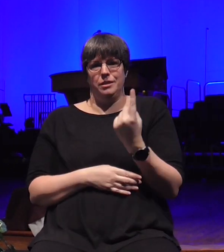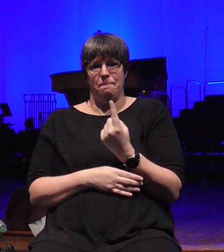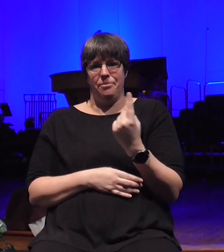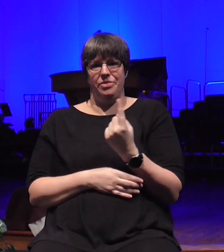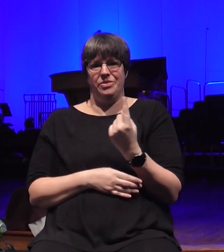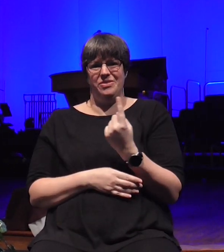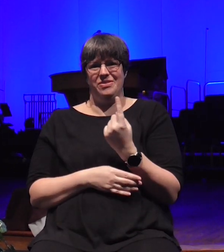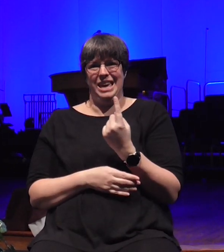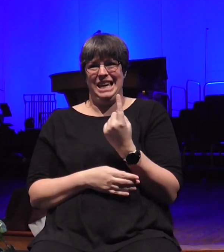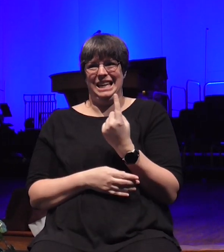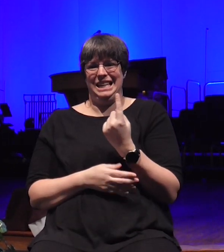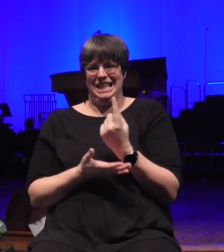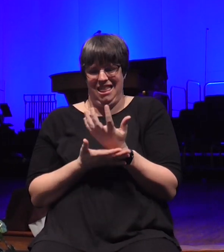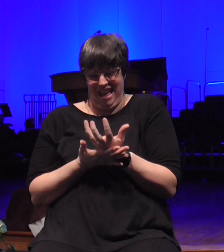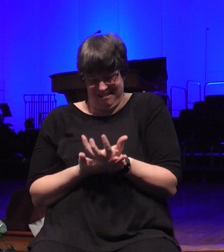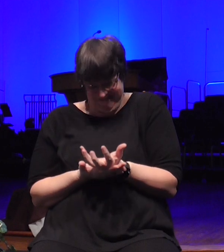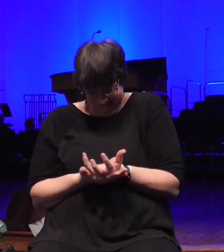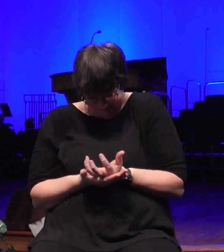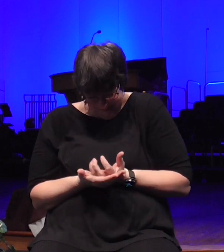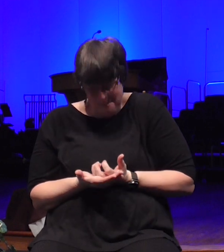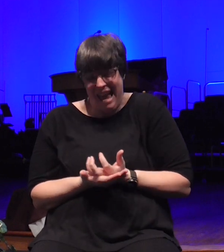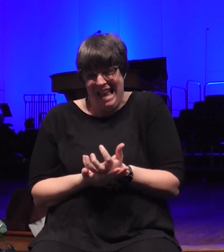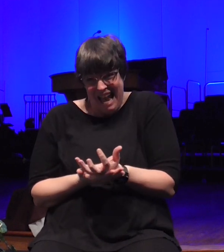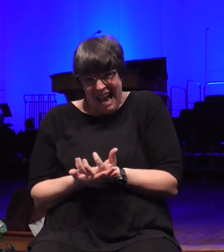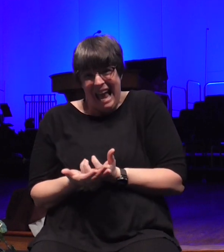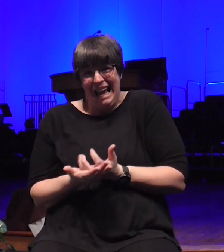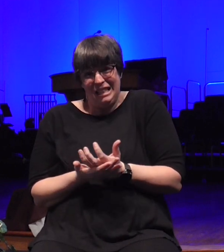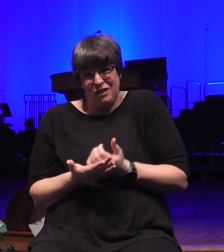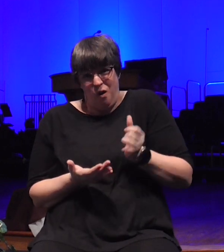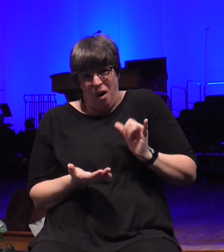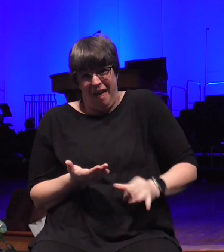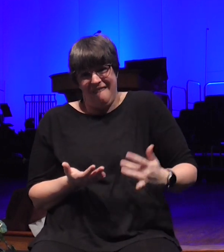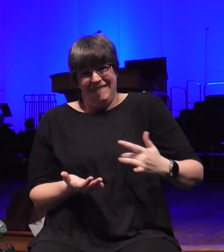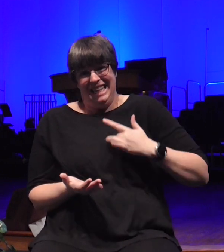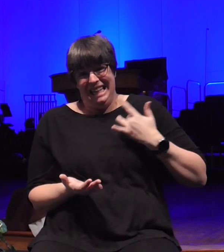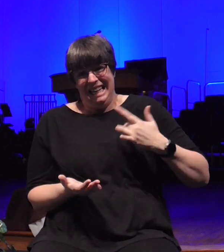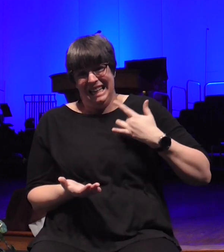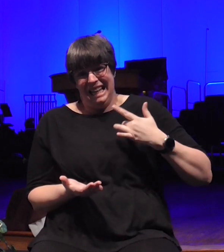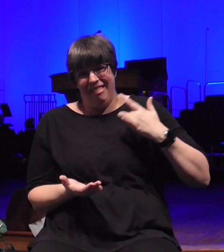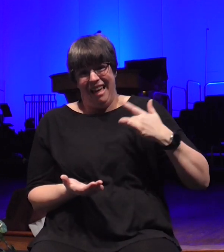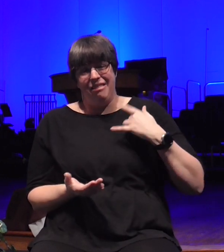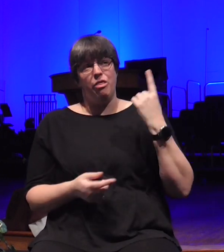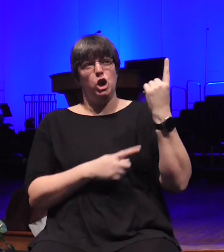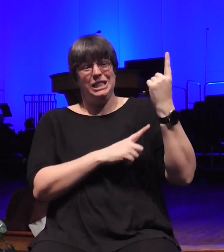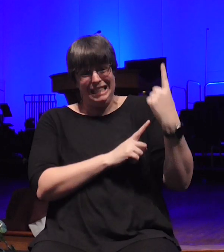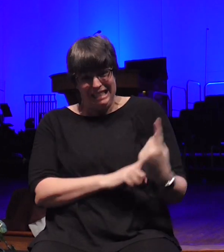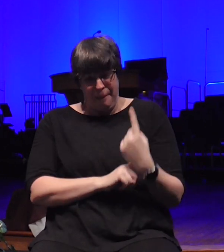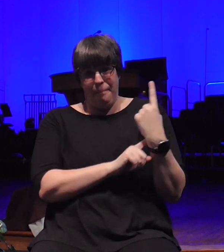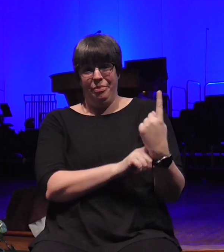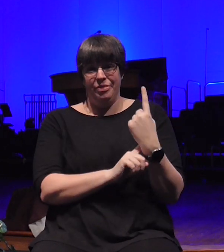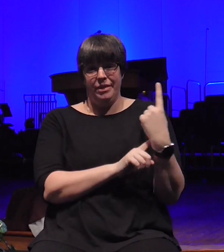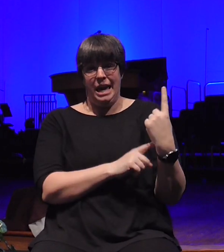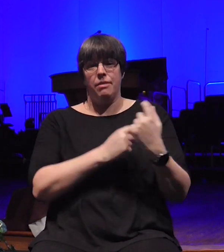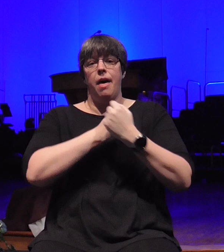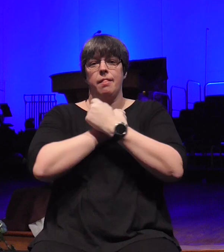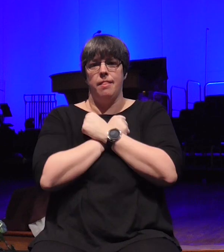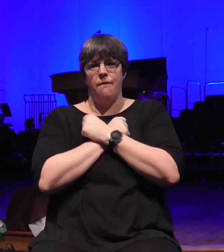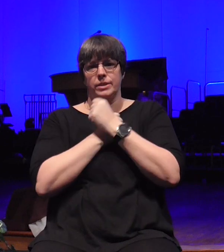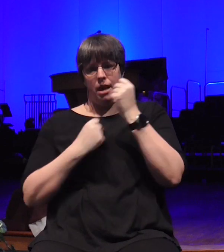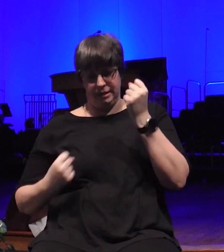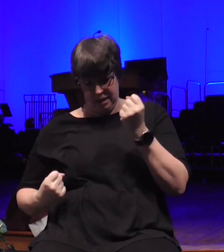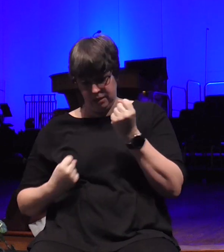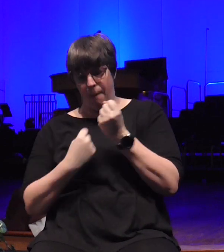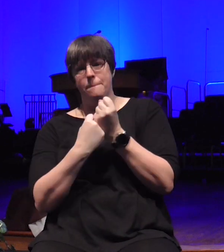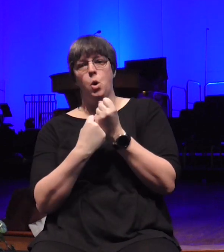yearns to deepen into the feeling and knowing that there's a greater something that loves us, that supports